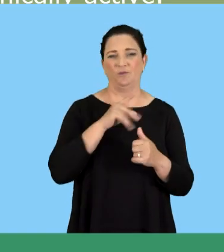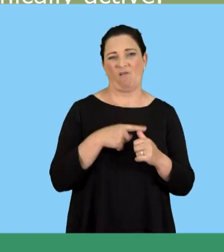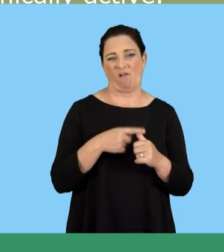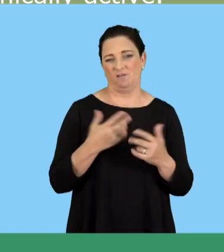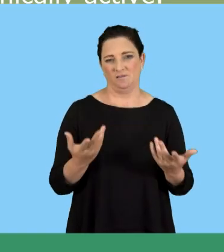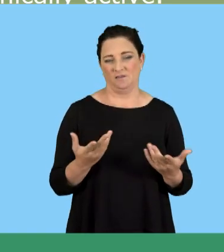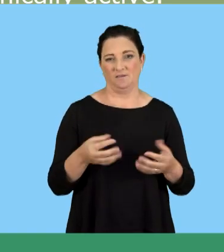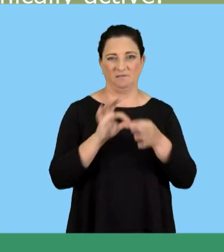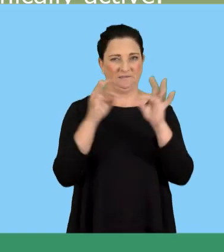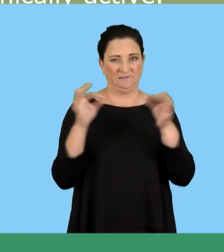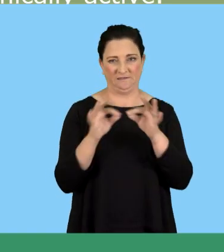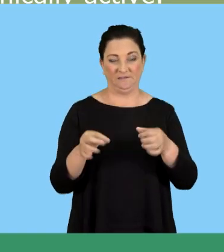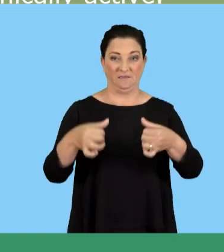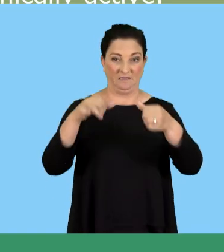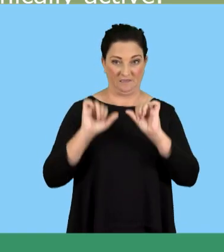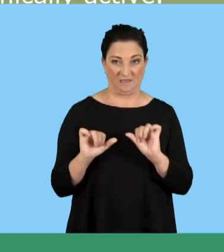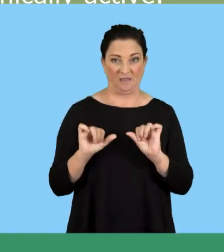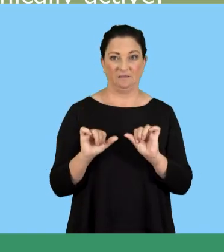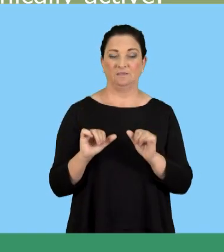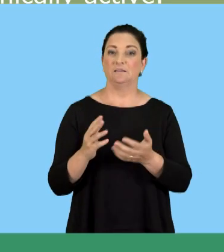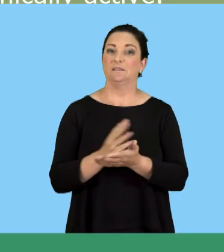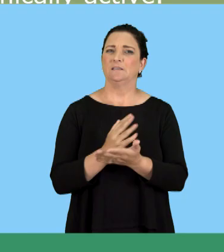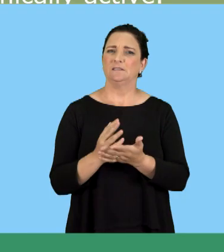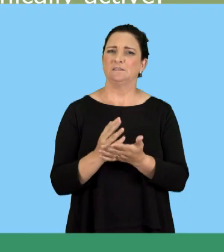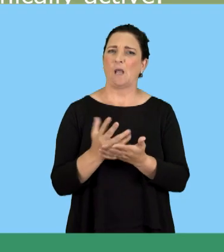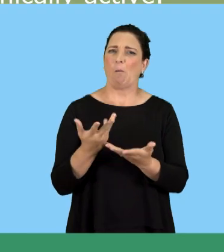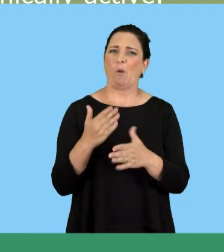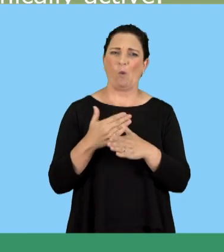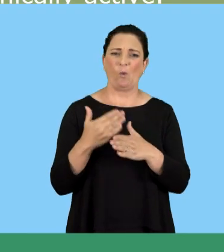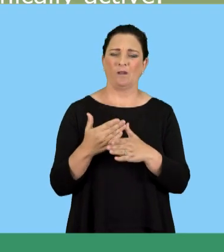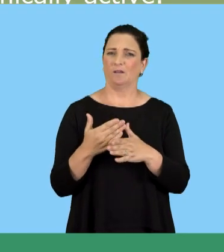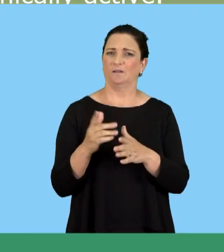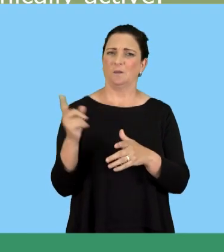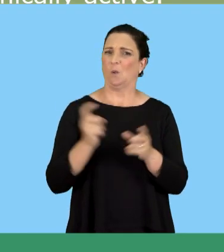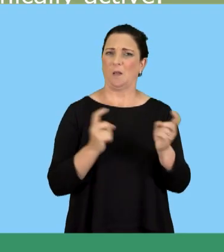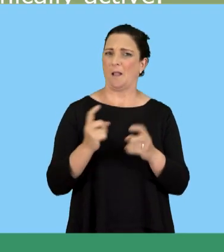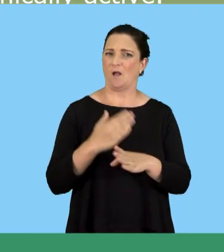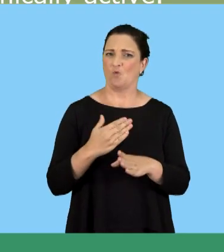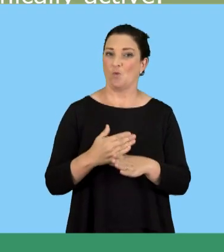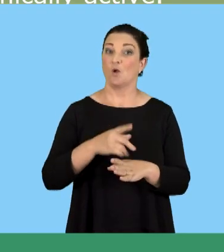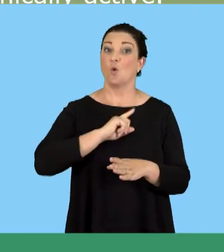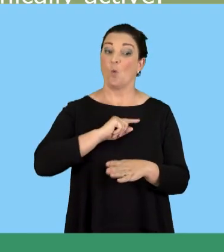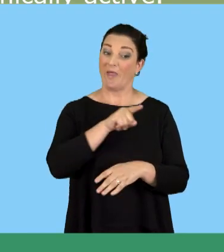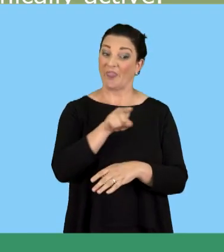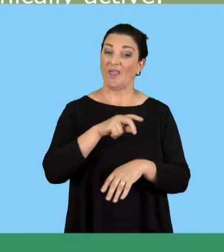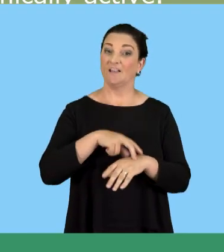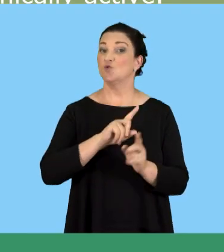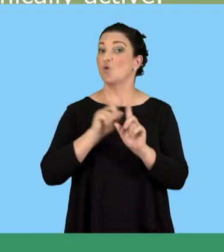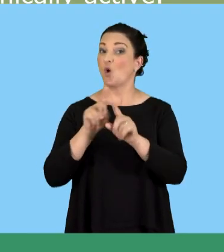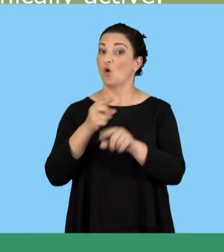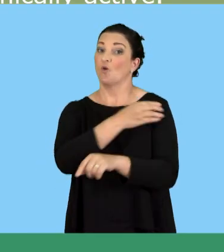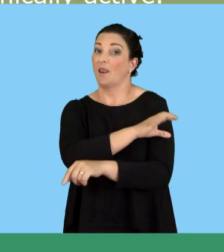one says some employees of Tembisa Chicken Farm stay absent from work on a regular basis as they have to